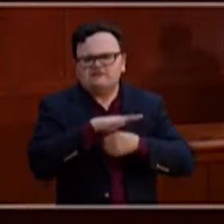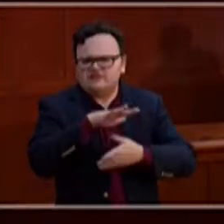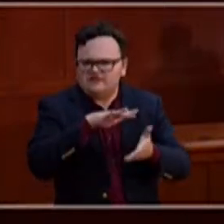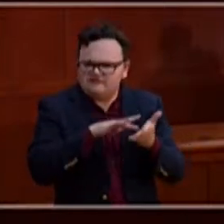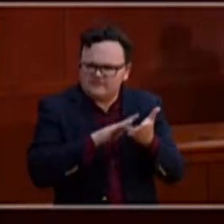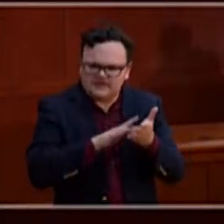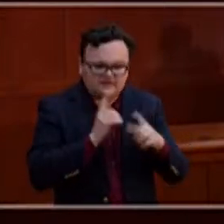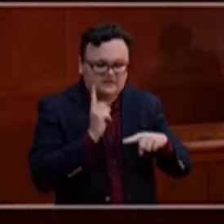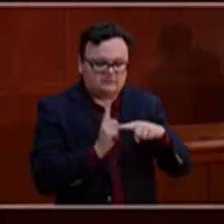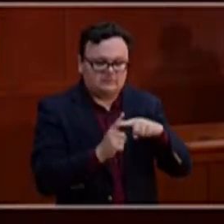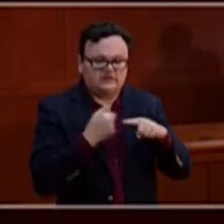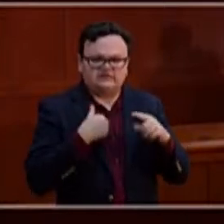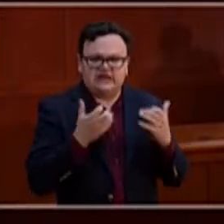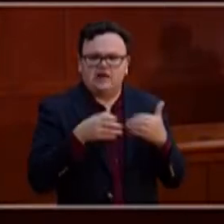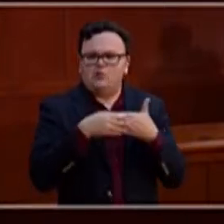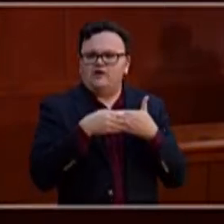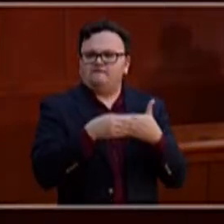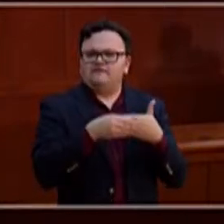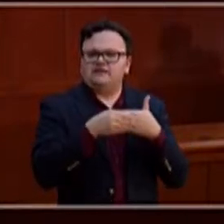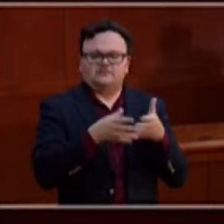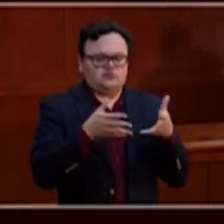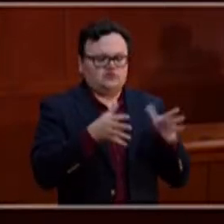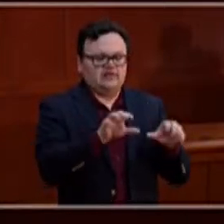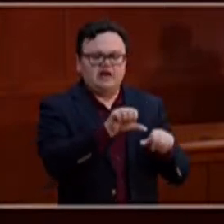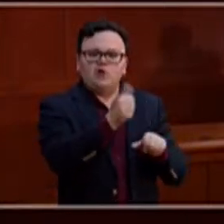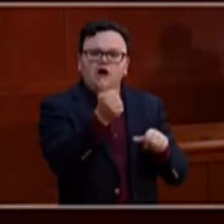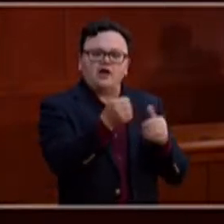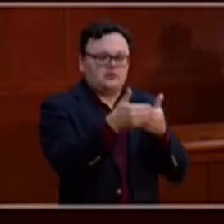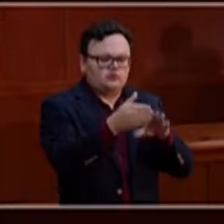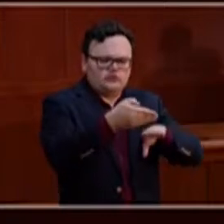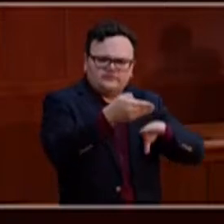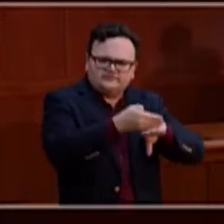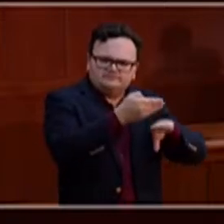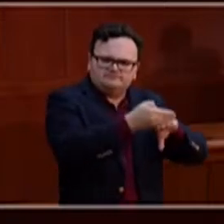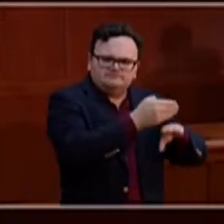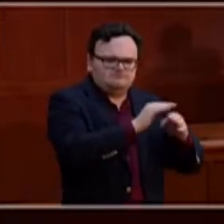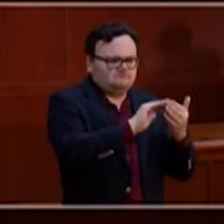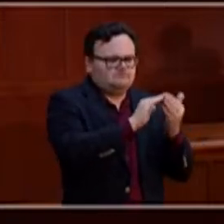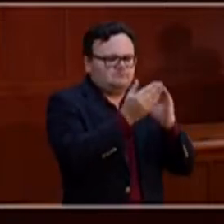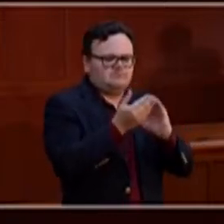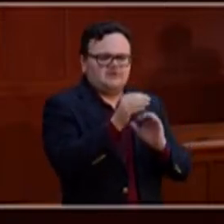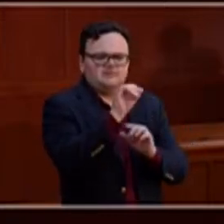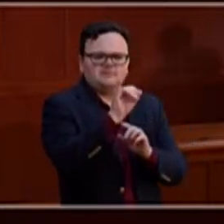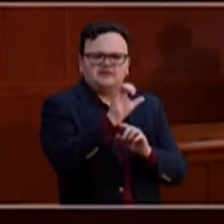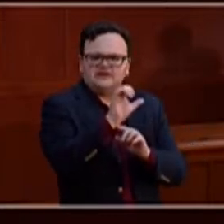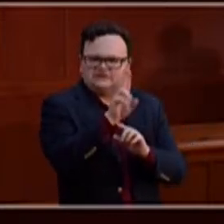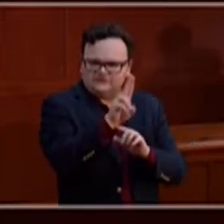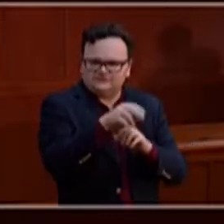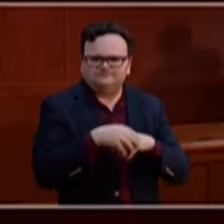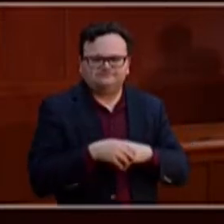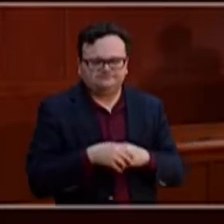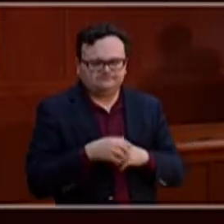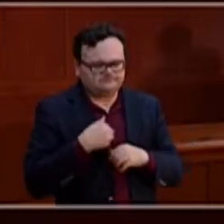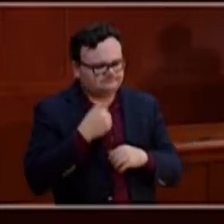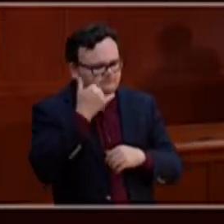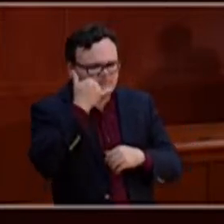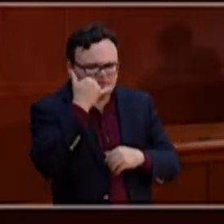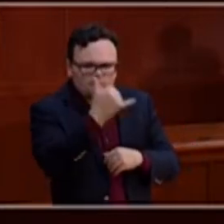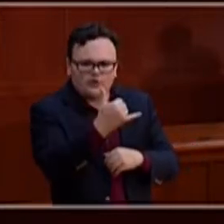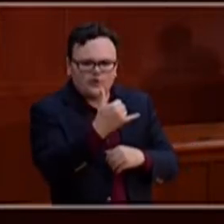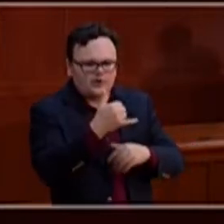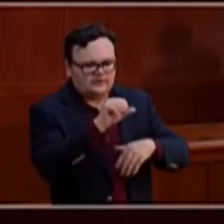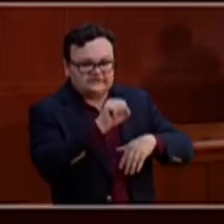we need it. So that, as I'm on calls every other day with Miami-Dade, Broward, and Palm